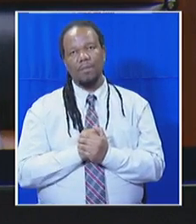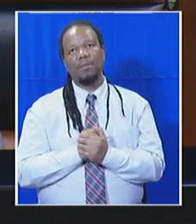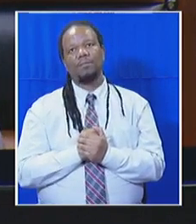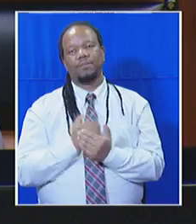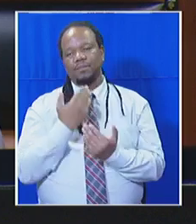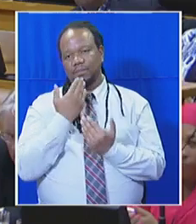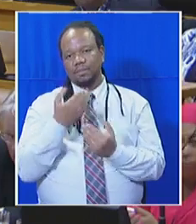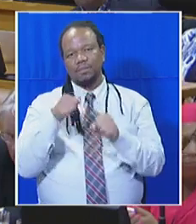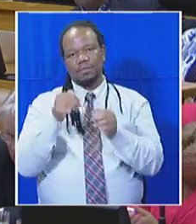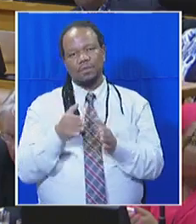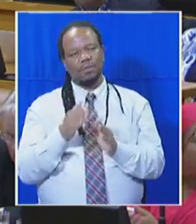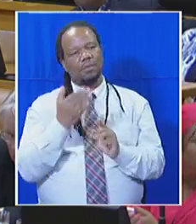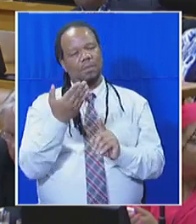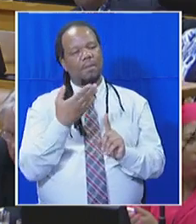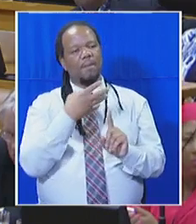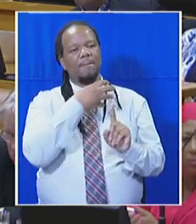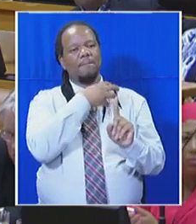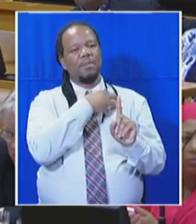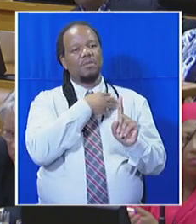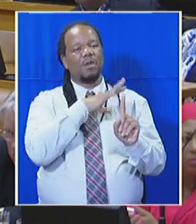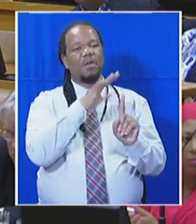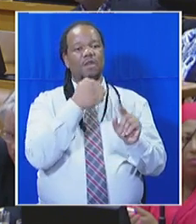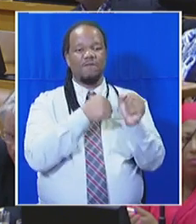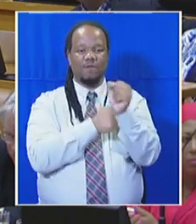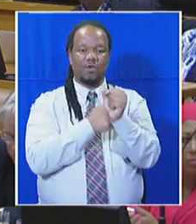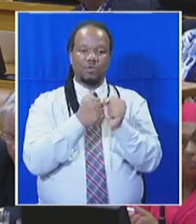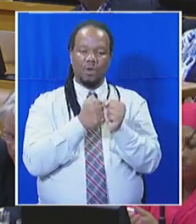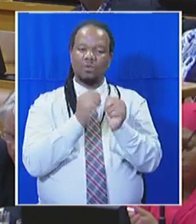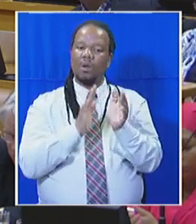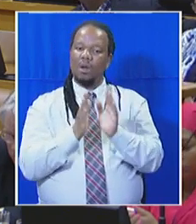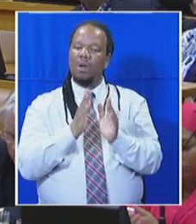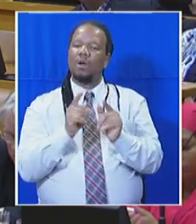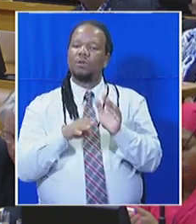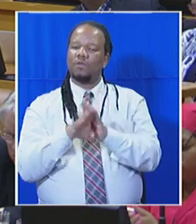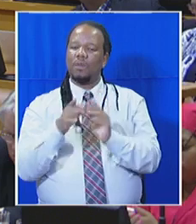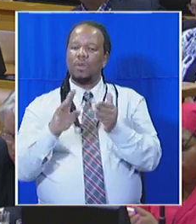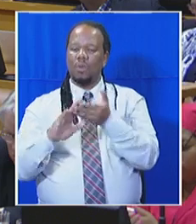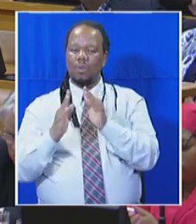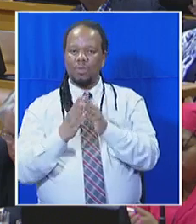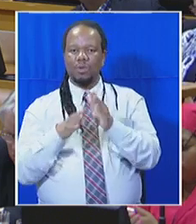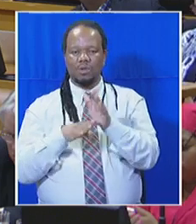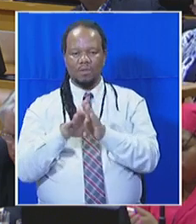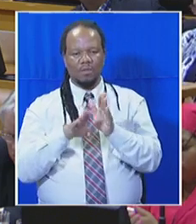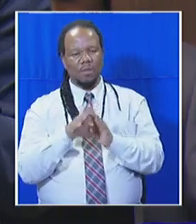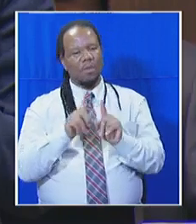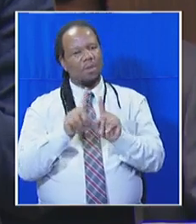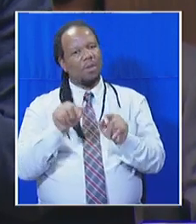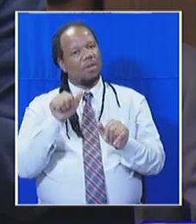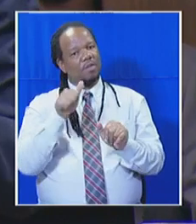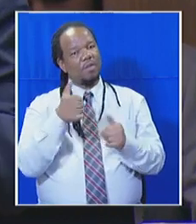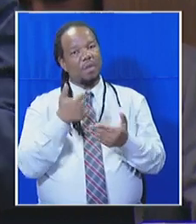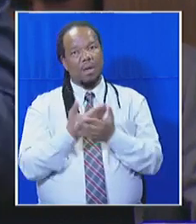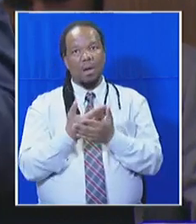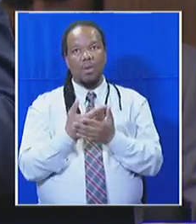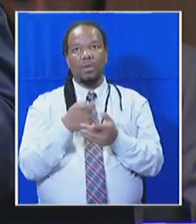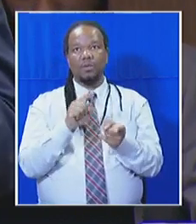Thanks, Chairperson. Minister, I'm glad you mentioned infrastructural development and community development, because one of the most meaningful ways of driving